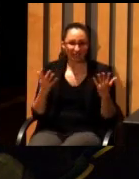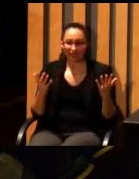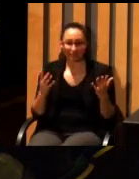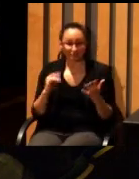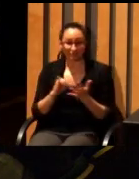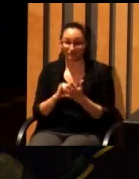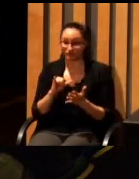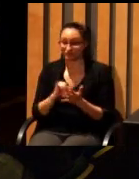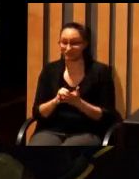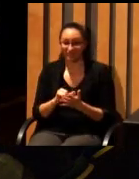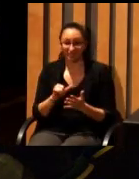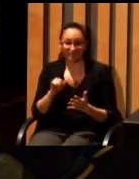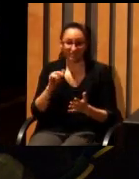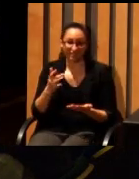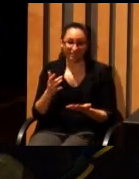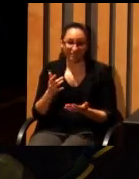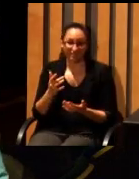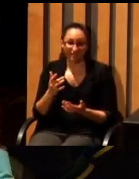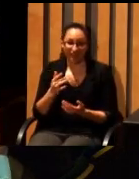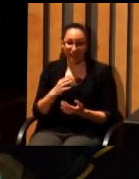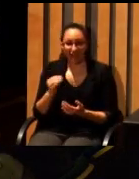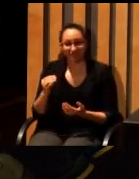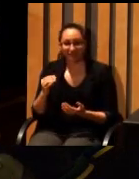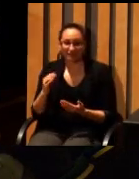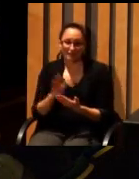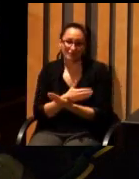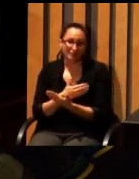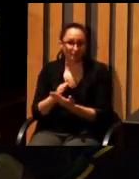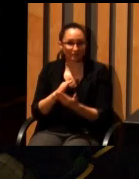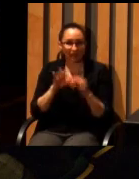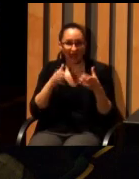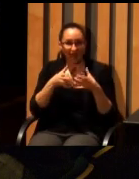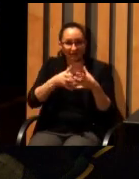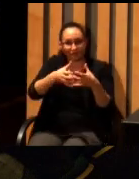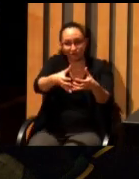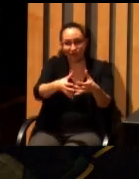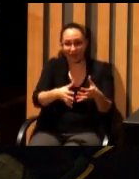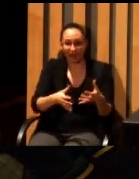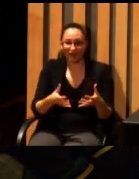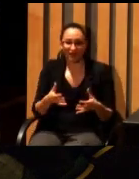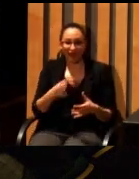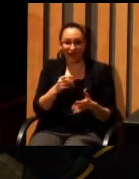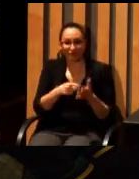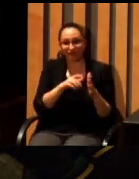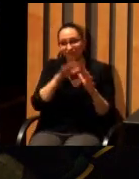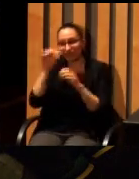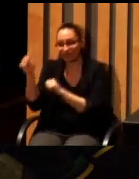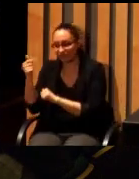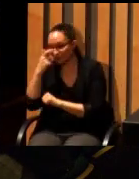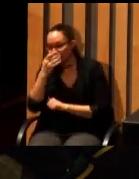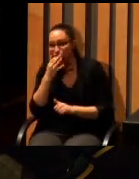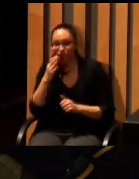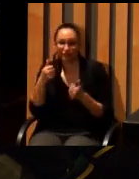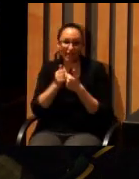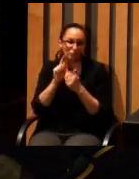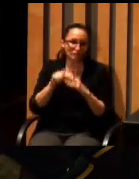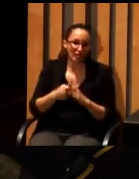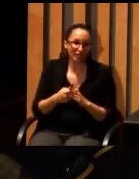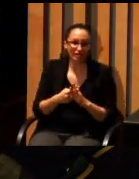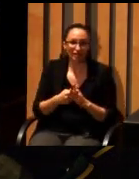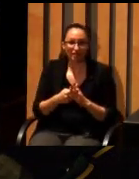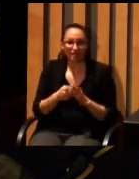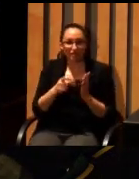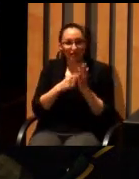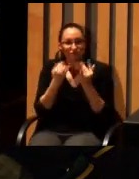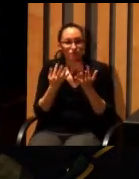to, and then, you know, the band goes by, and then you have to leave because the game's ready to start. And you have to